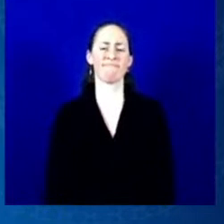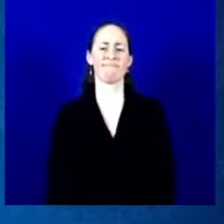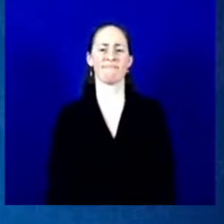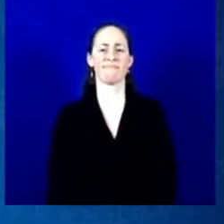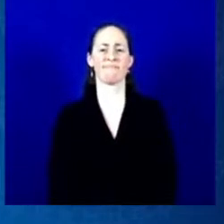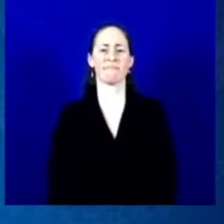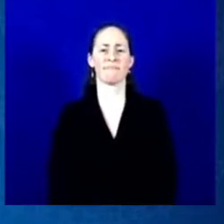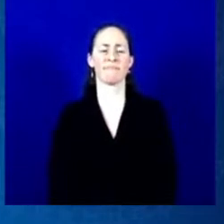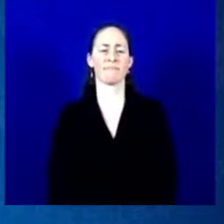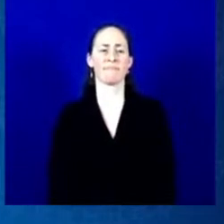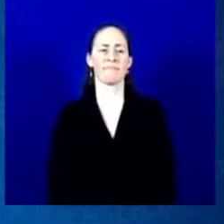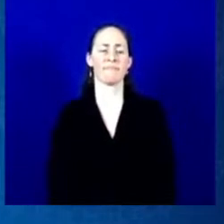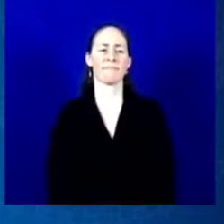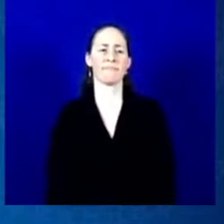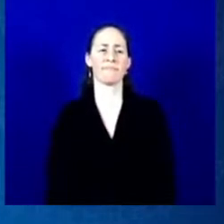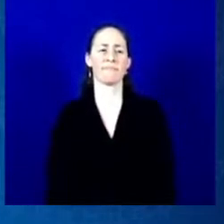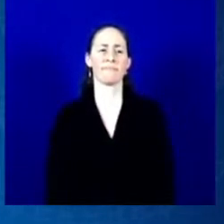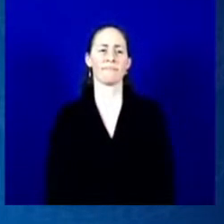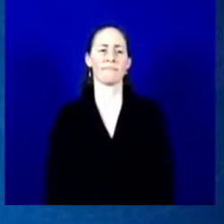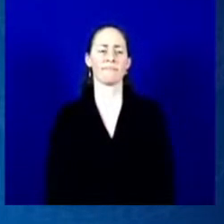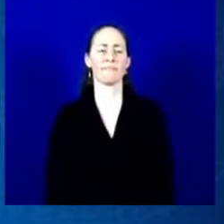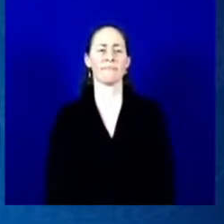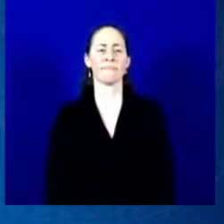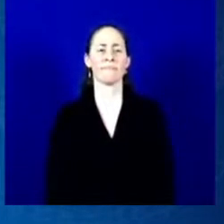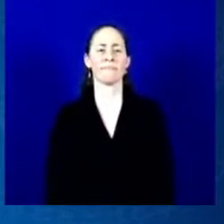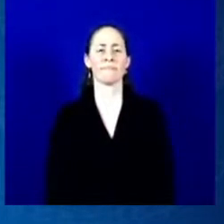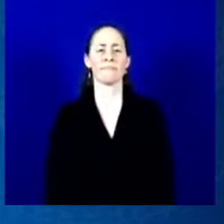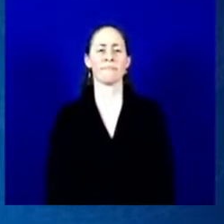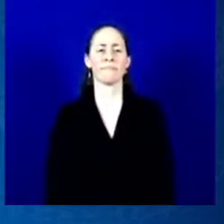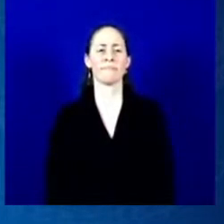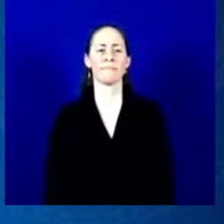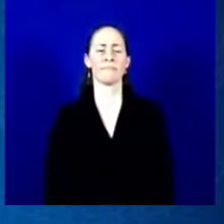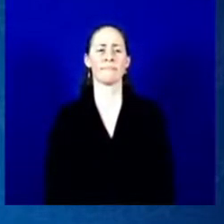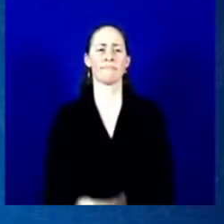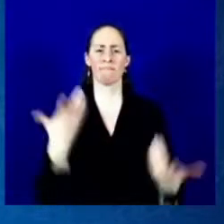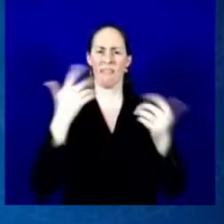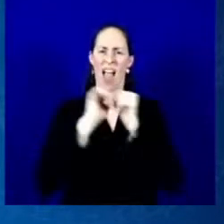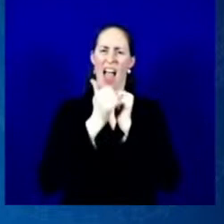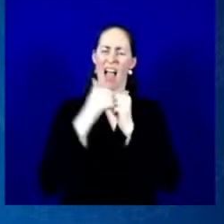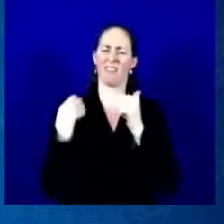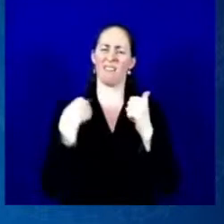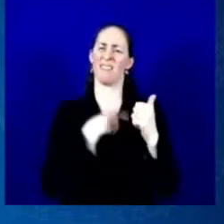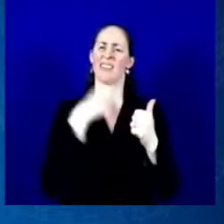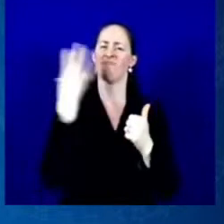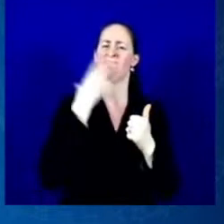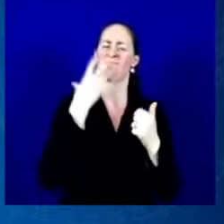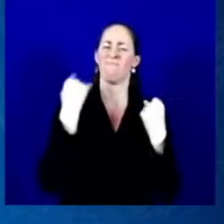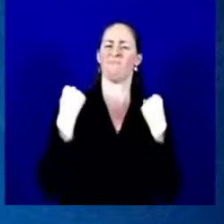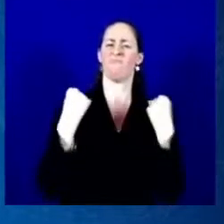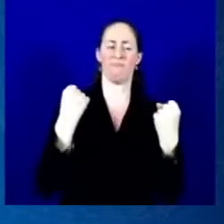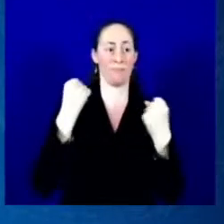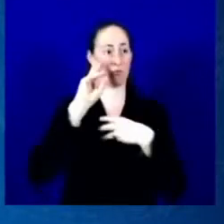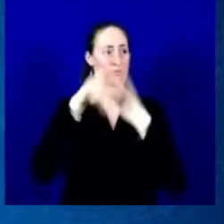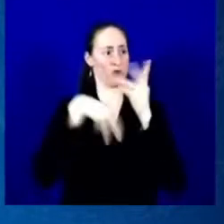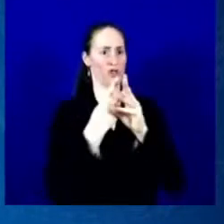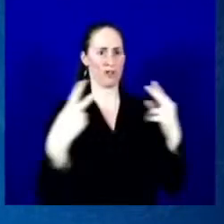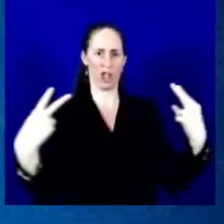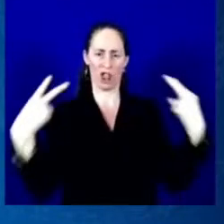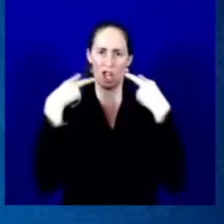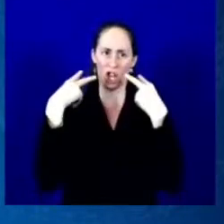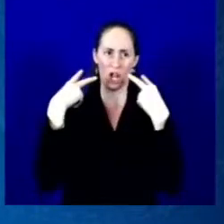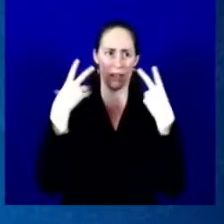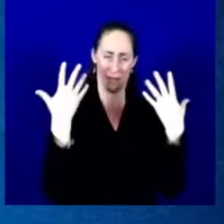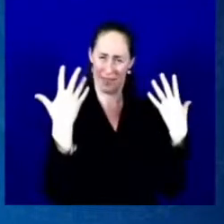of our power. In my conversations with world leaders, and I've spoken to over 38, 40 of them now, I've made